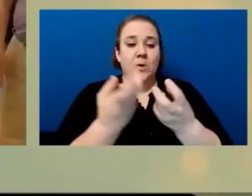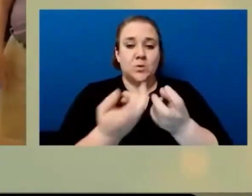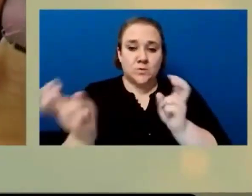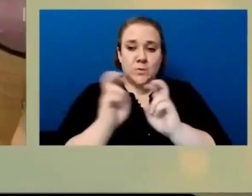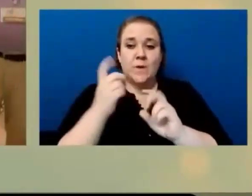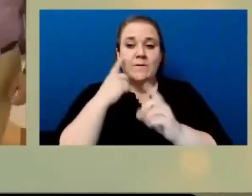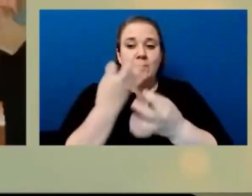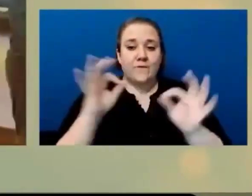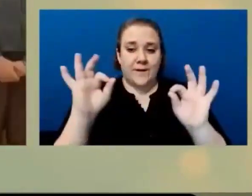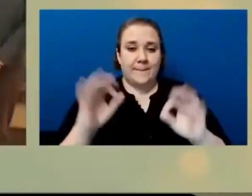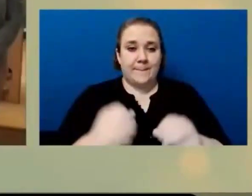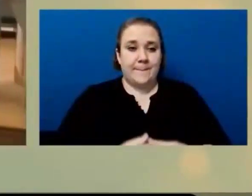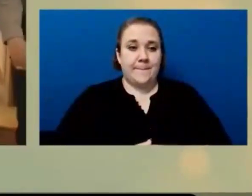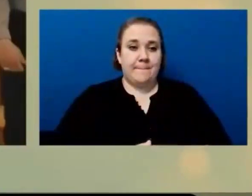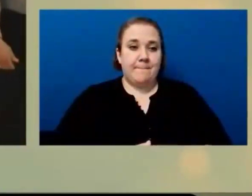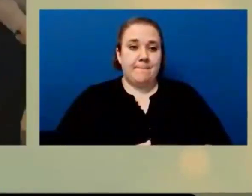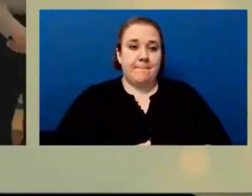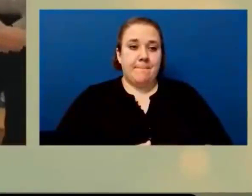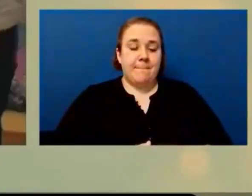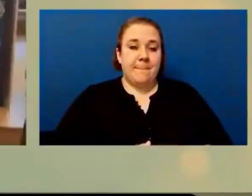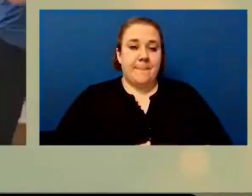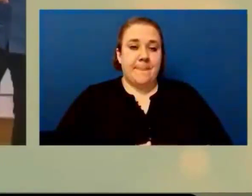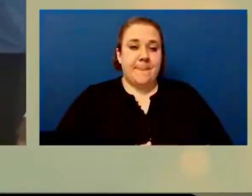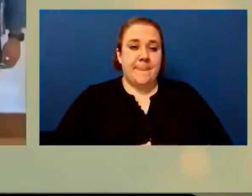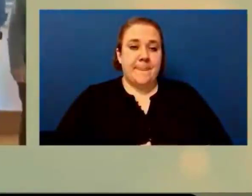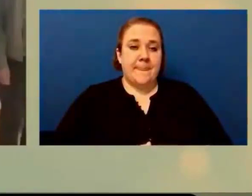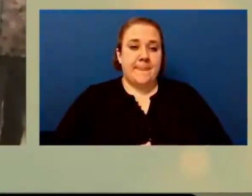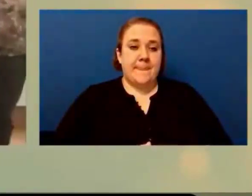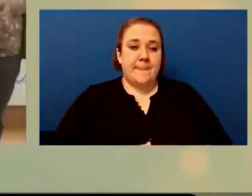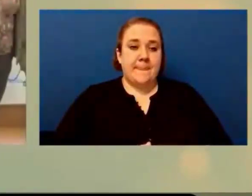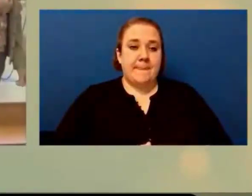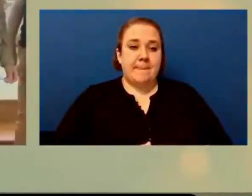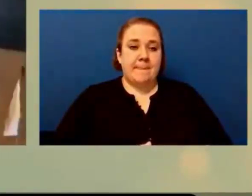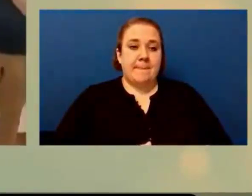freedom, circle round for